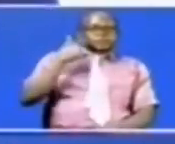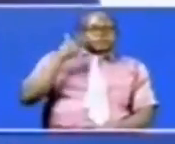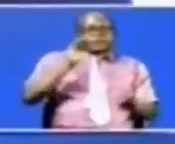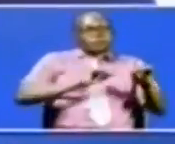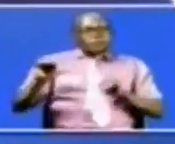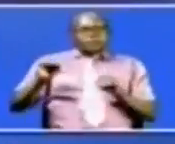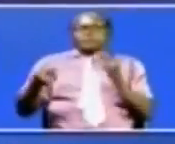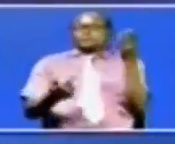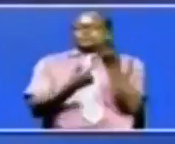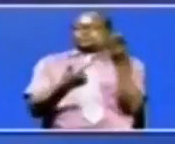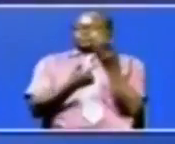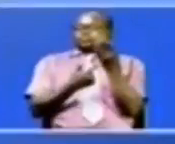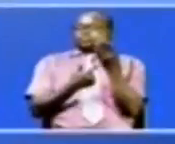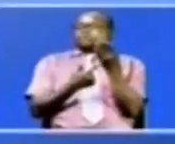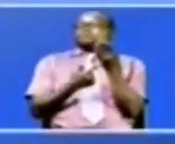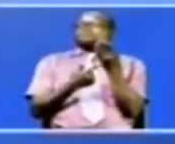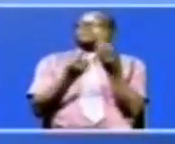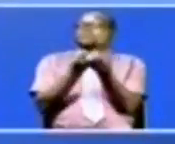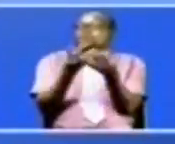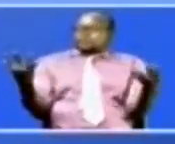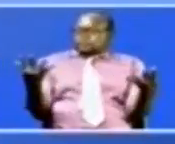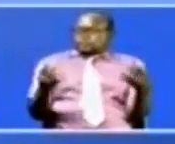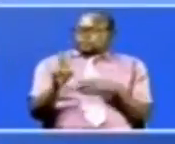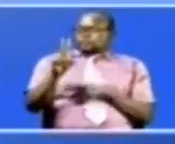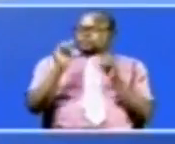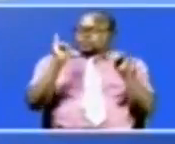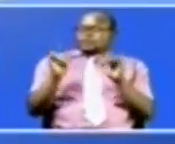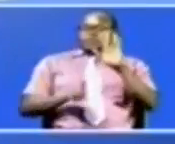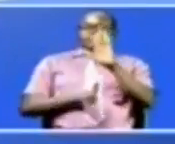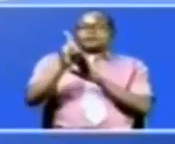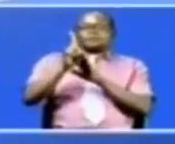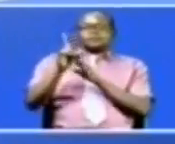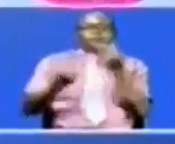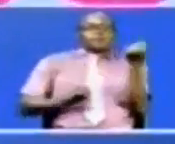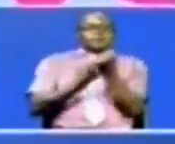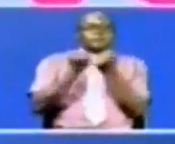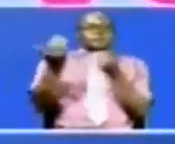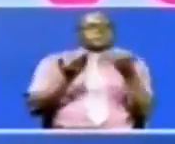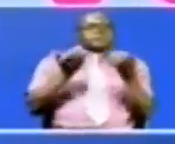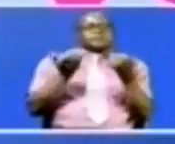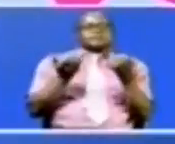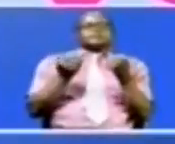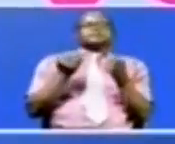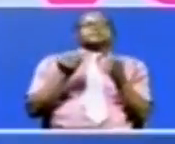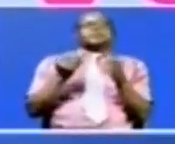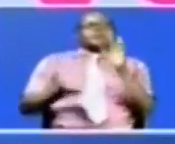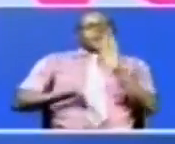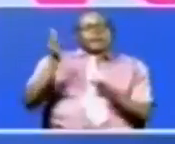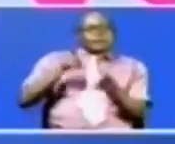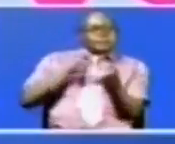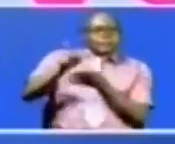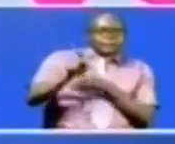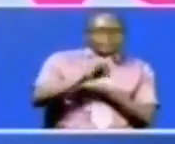into digitizing distribution and logistics. The two new developments will support business in processing payments in the